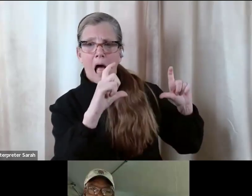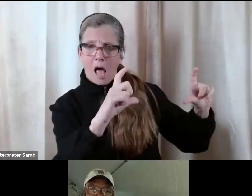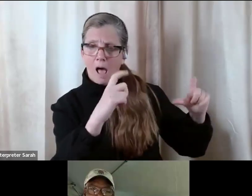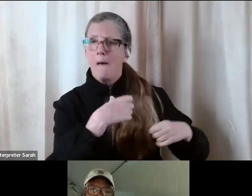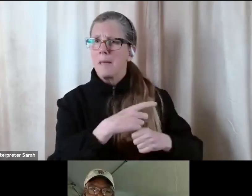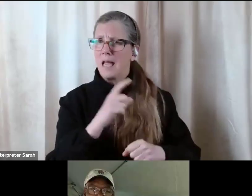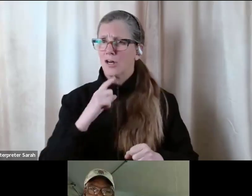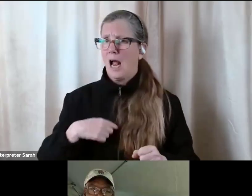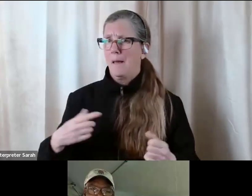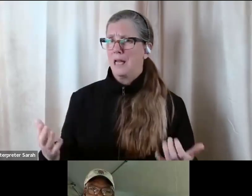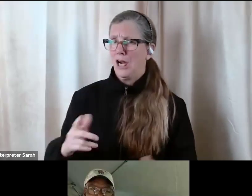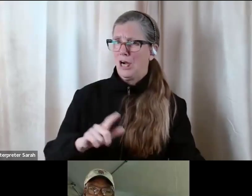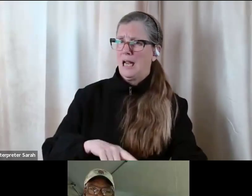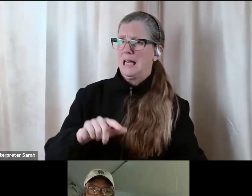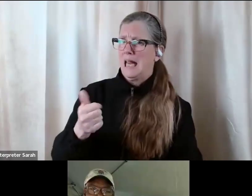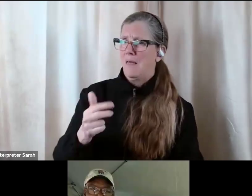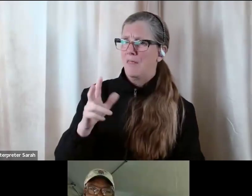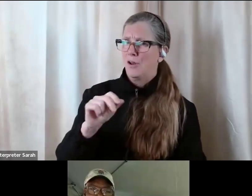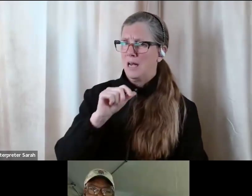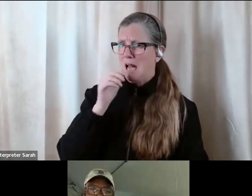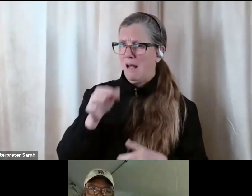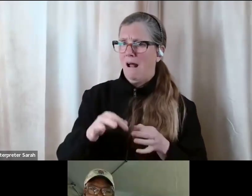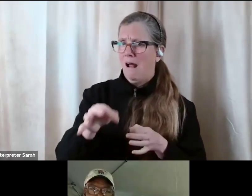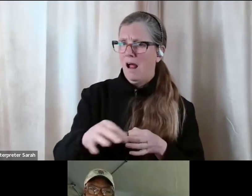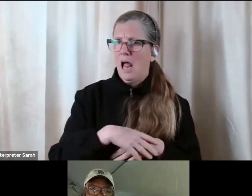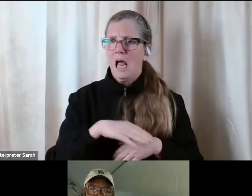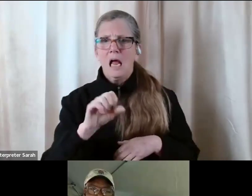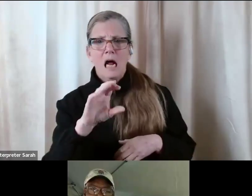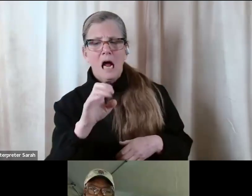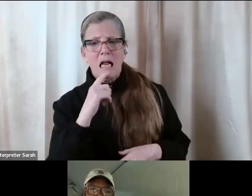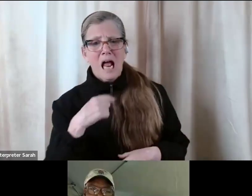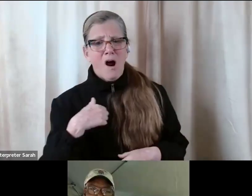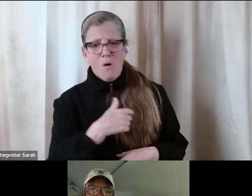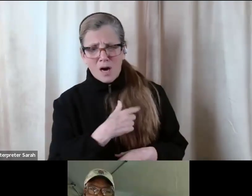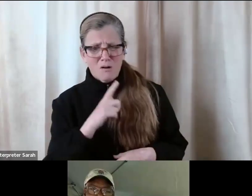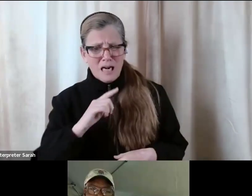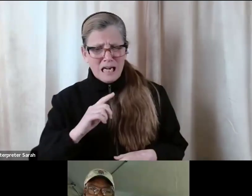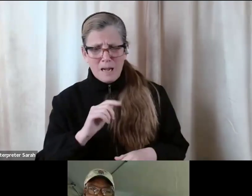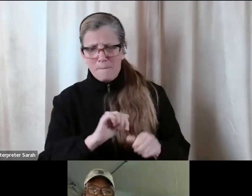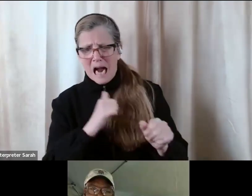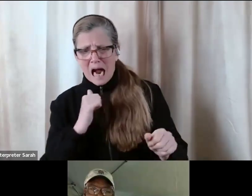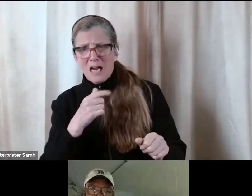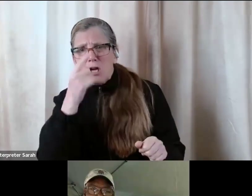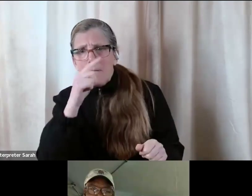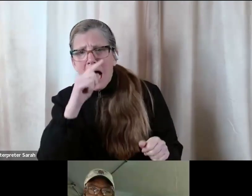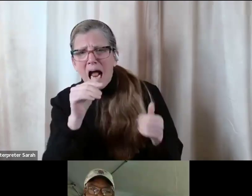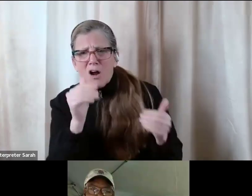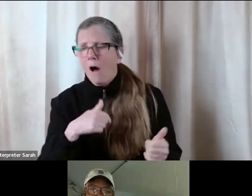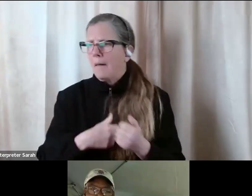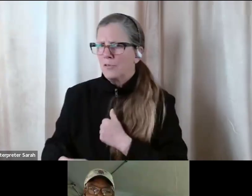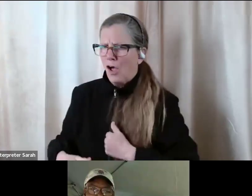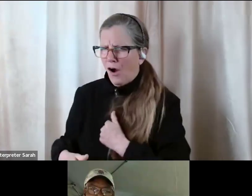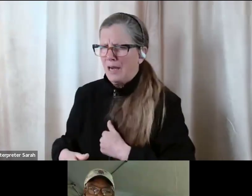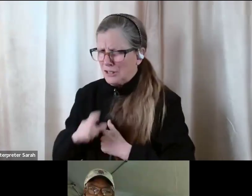start versus the later. Sorry, Mr. Boyd, we're like really behind schedule. Can you just answer? I'm sorry. Yeah. Certainly.